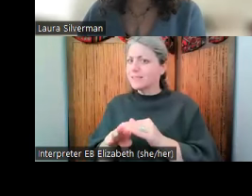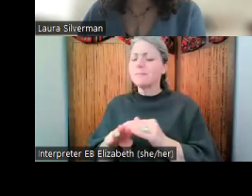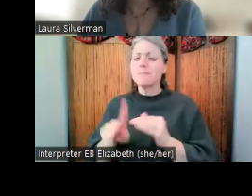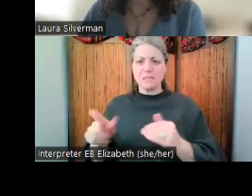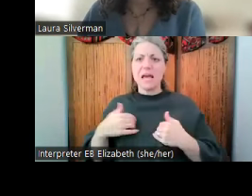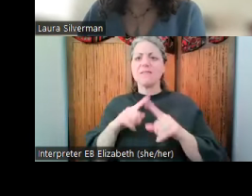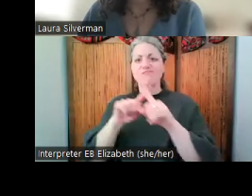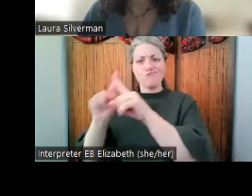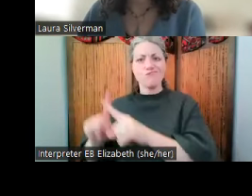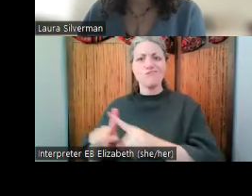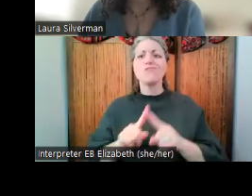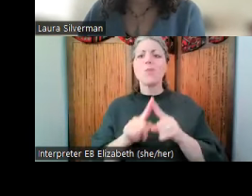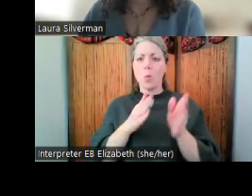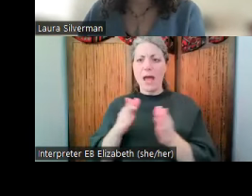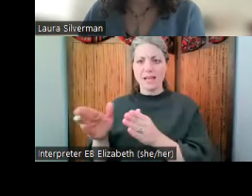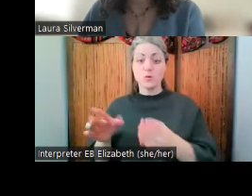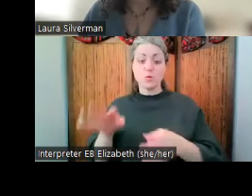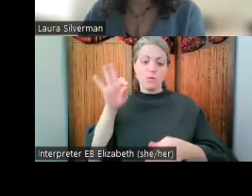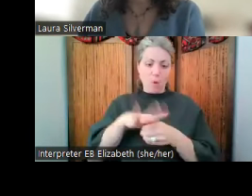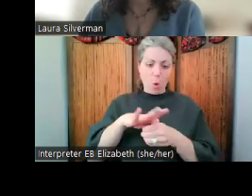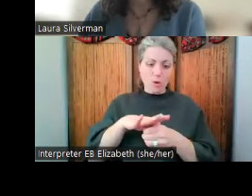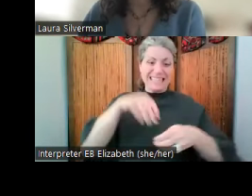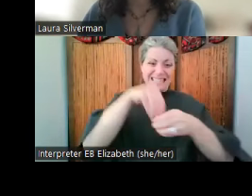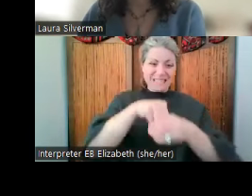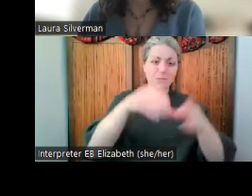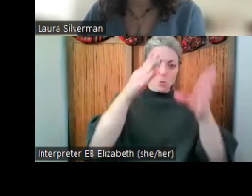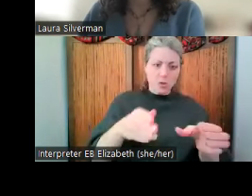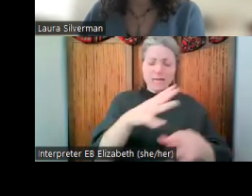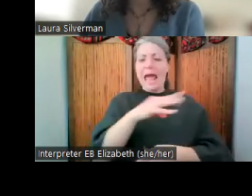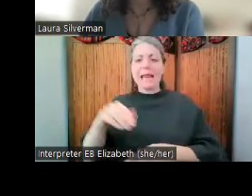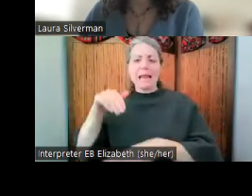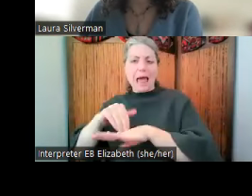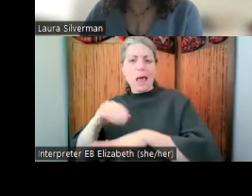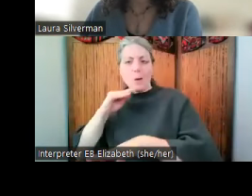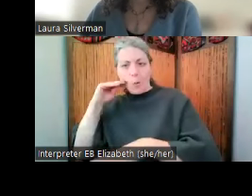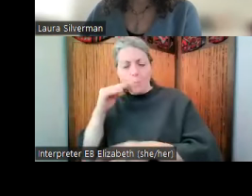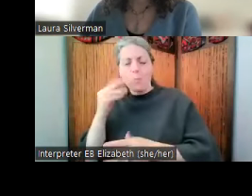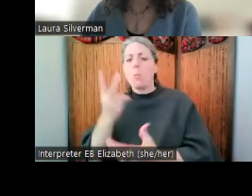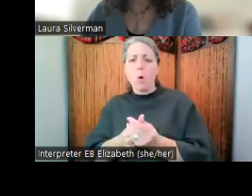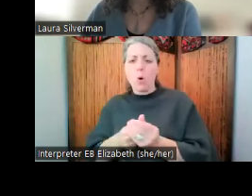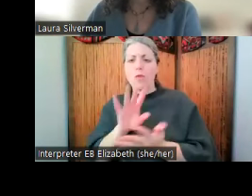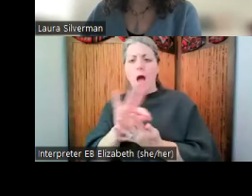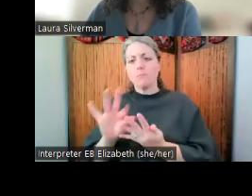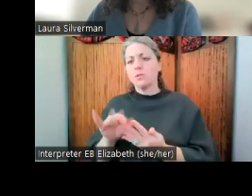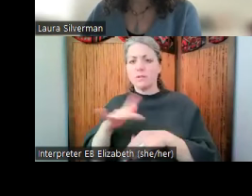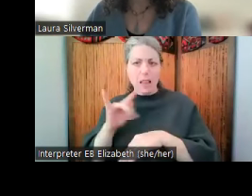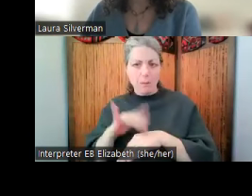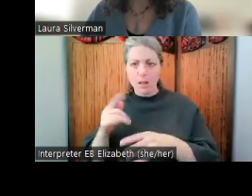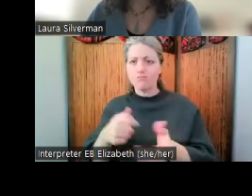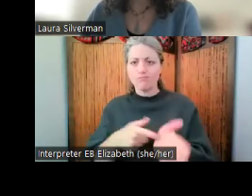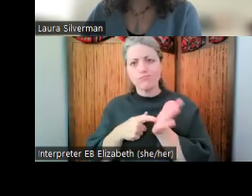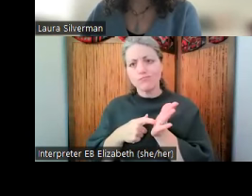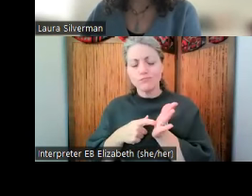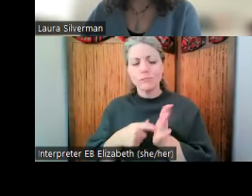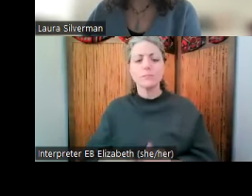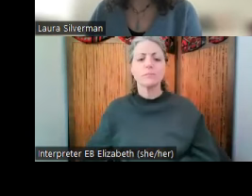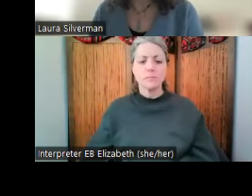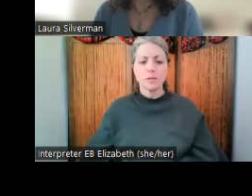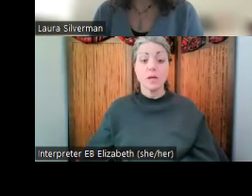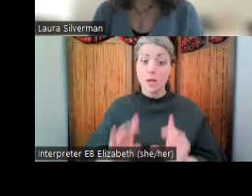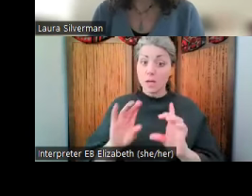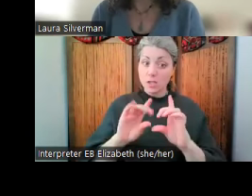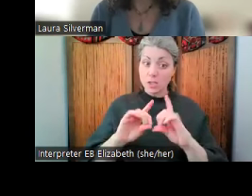for people with disabilities to vote in person at polling places. And the Department of Justice created